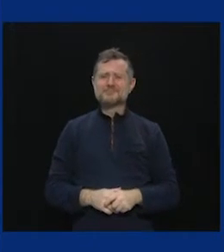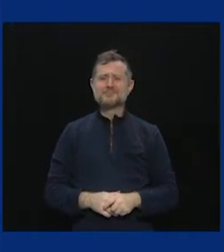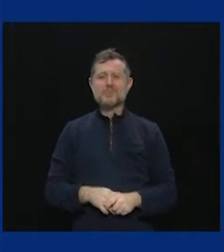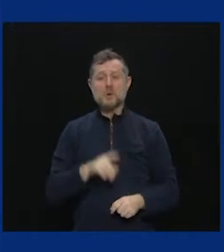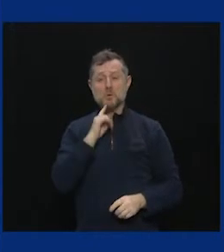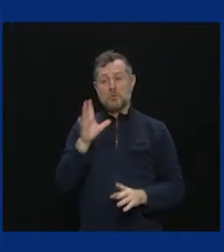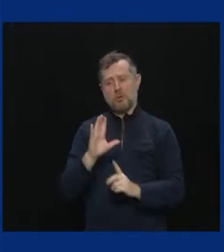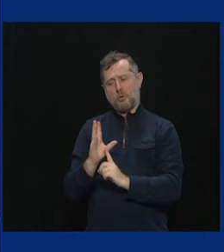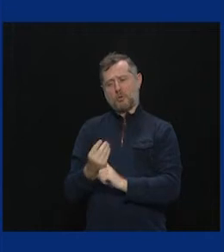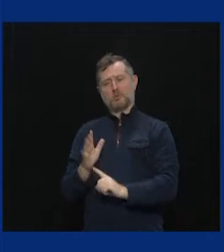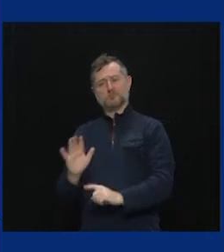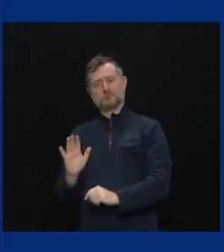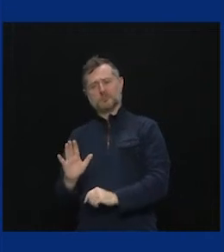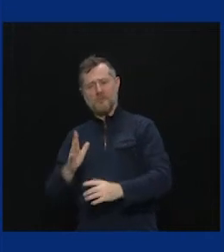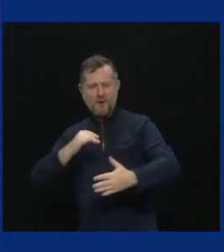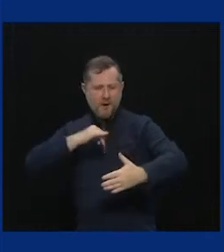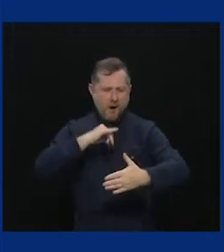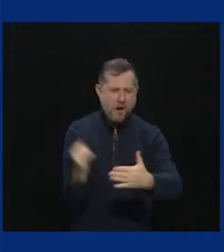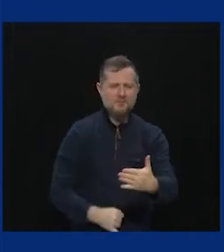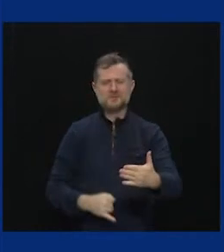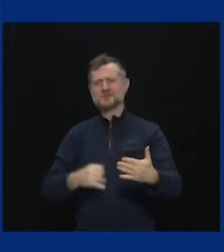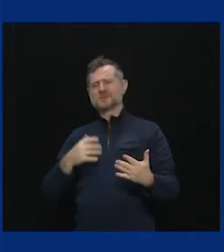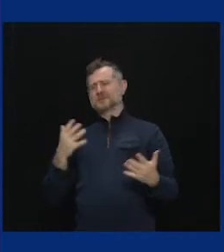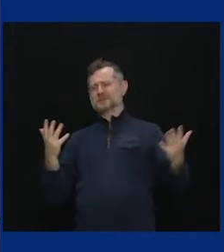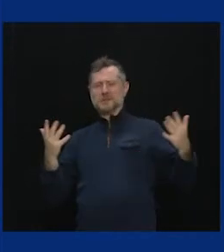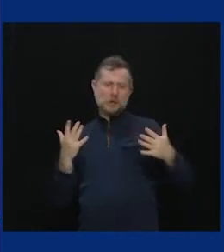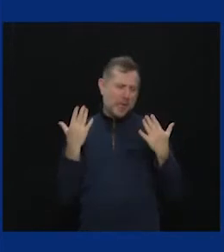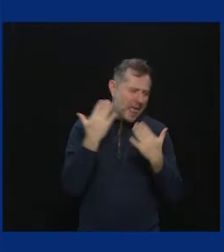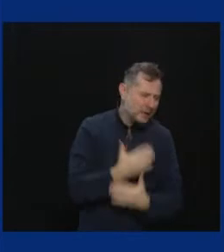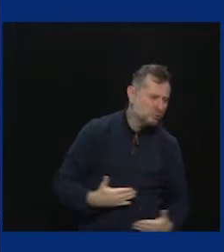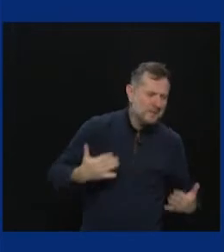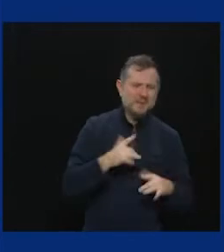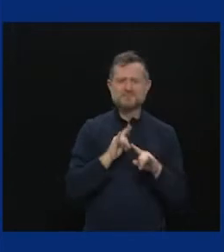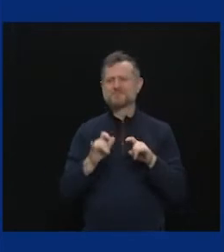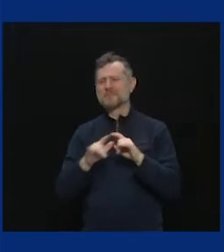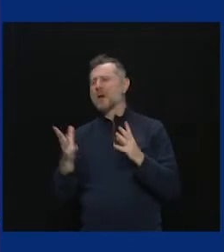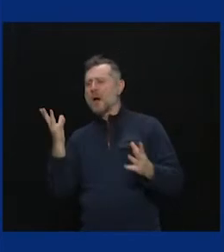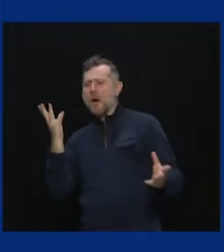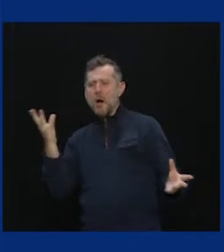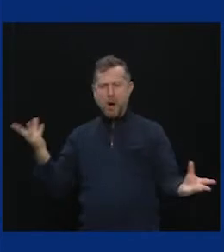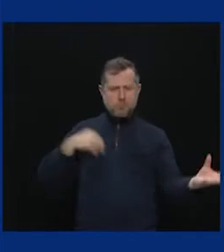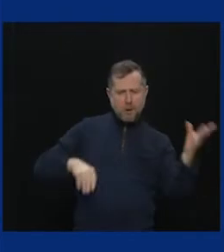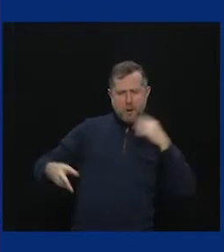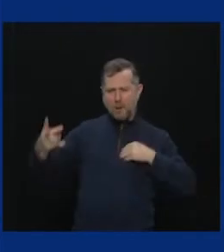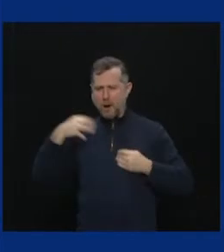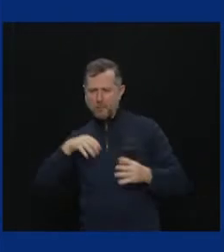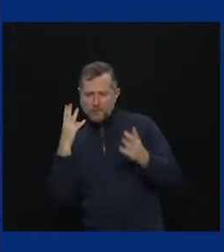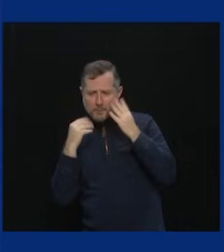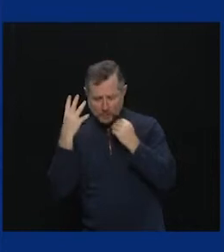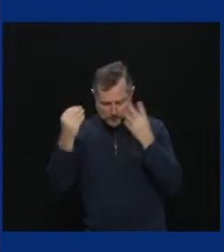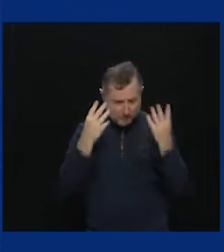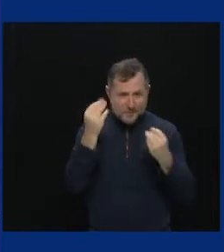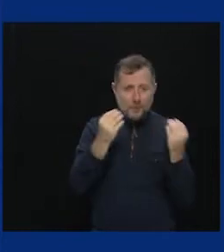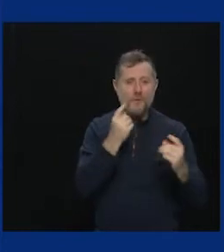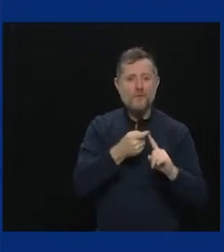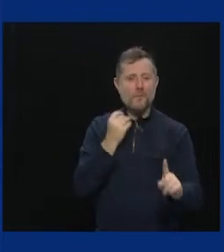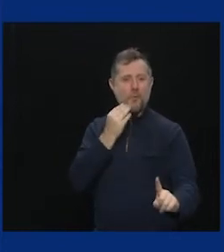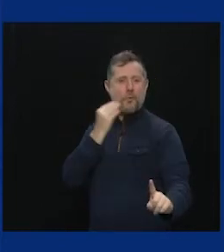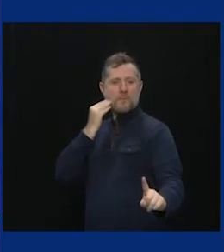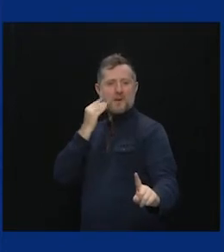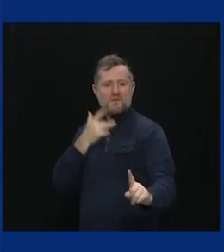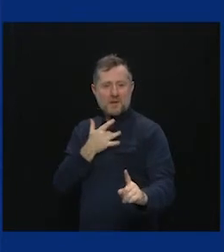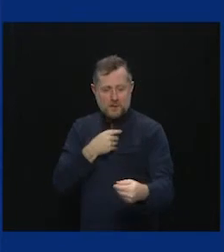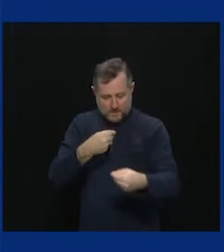cultural, the artistic, the entertainment experiences when we leave our homes, they really feed our souls. They leave us feeling